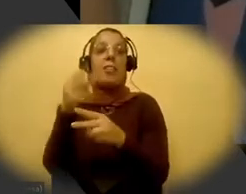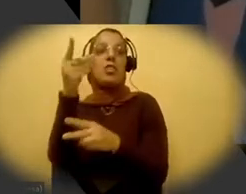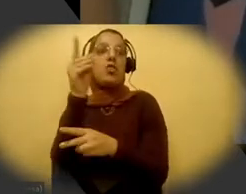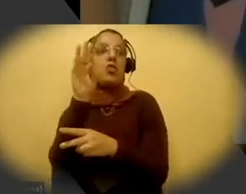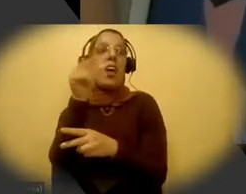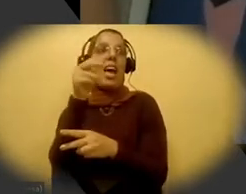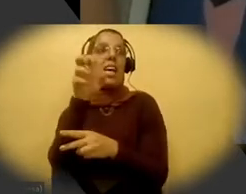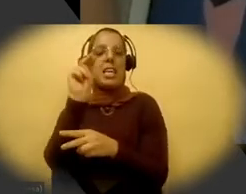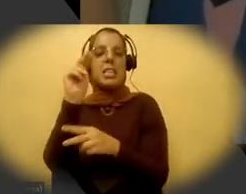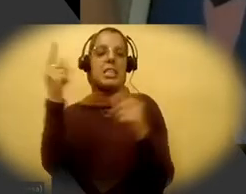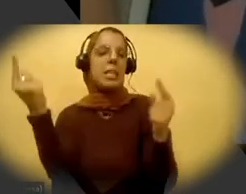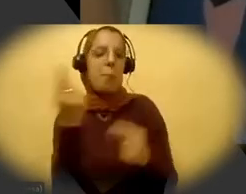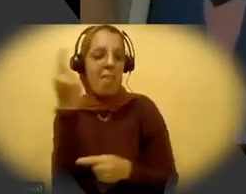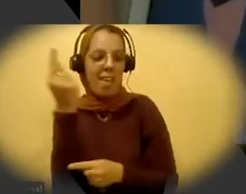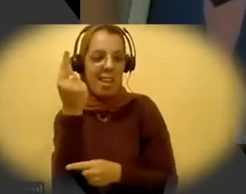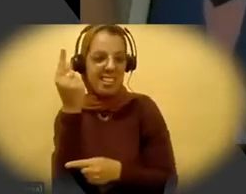gentrification.